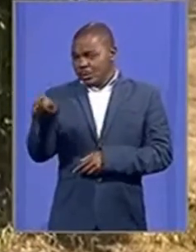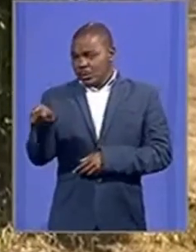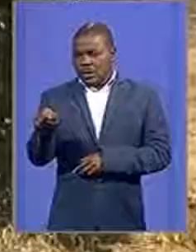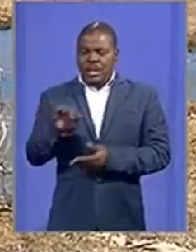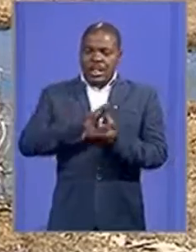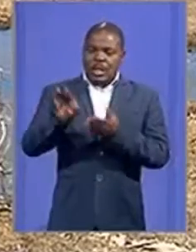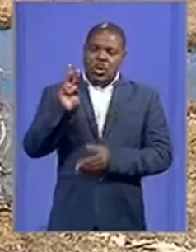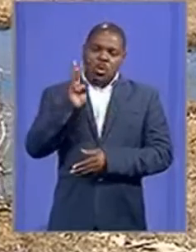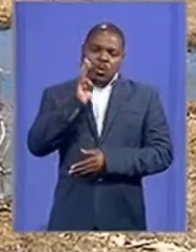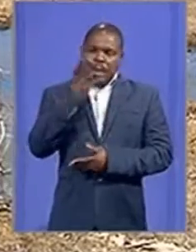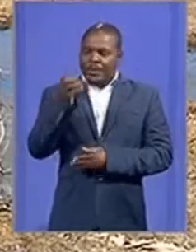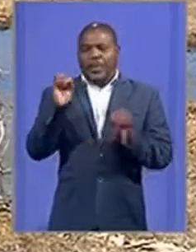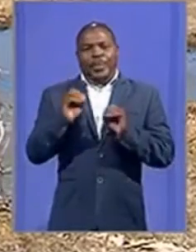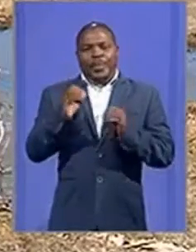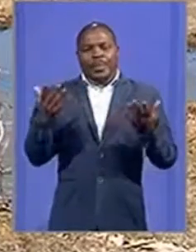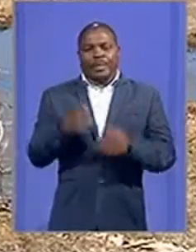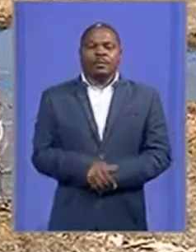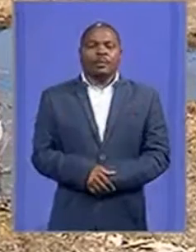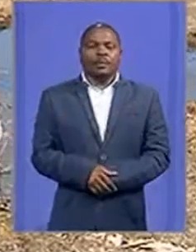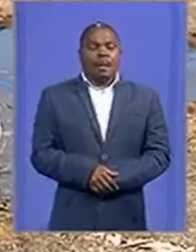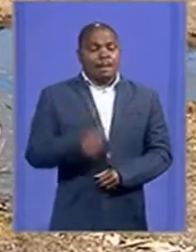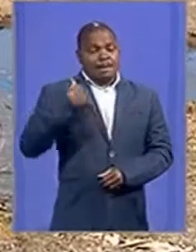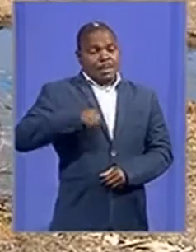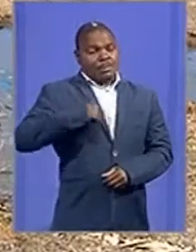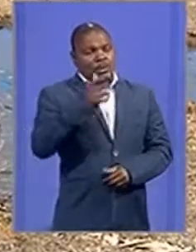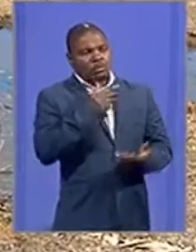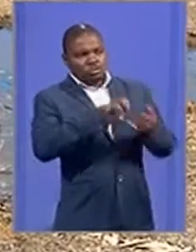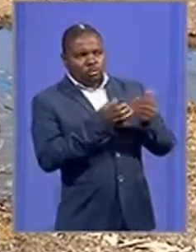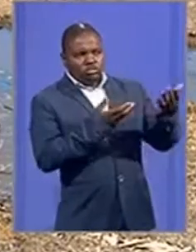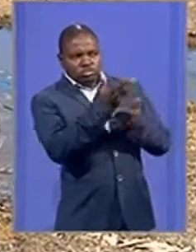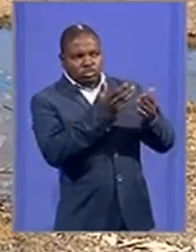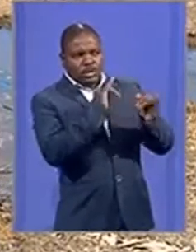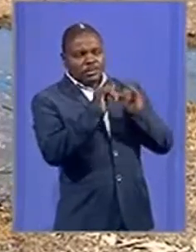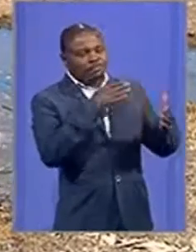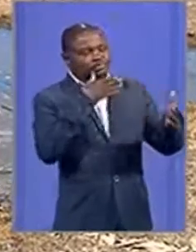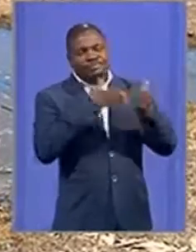clean water. Maiteko a go hetša maikutlo go ba mmasepala wa Merafong a thutše kota.